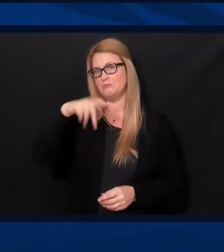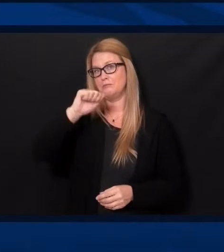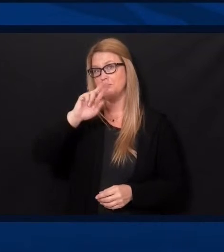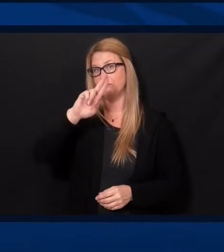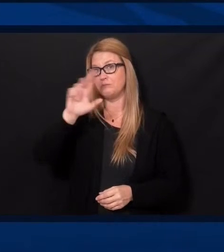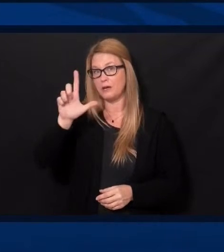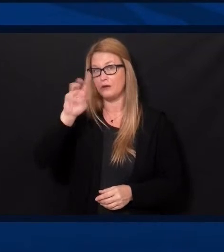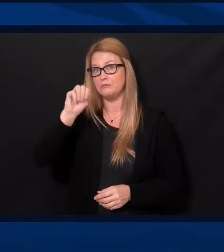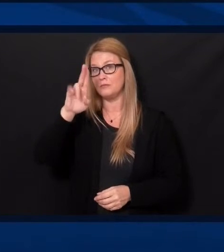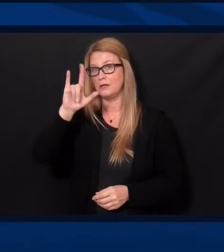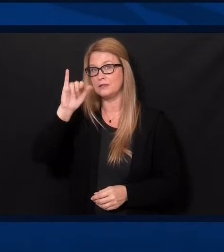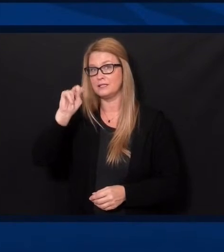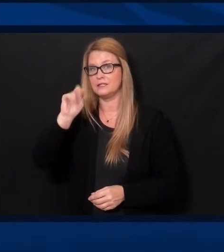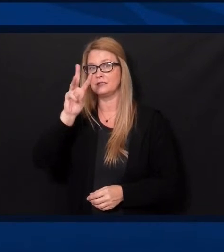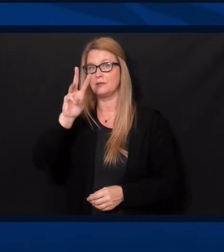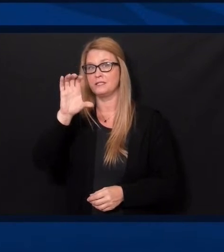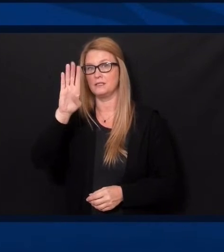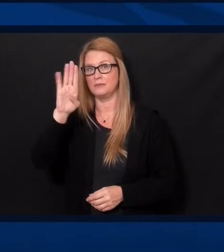with WCBC.